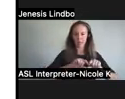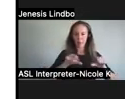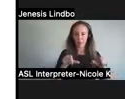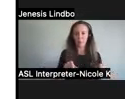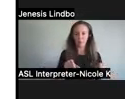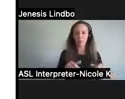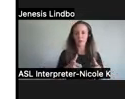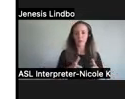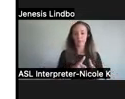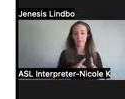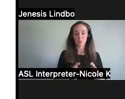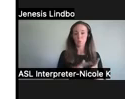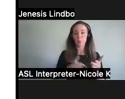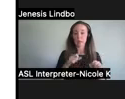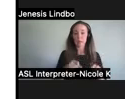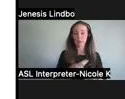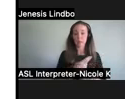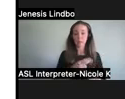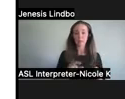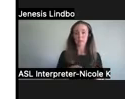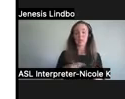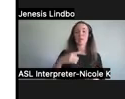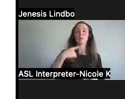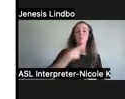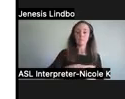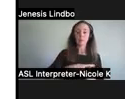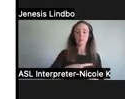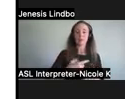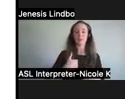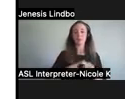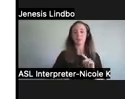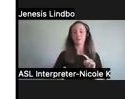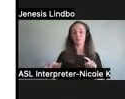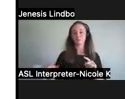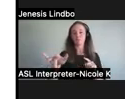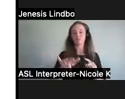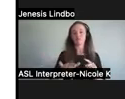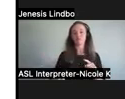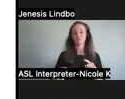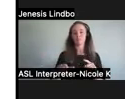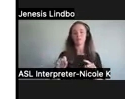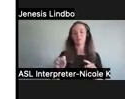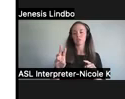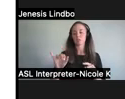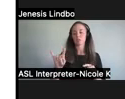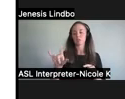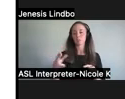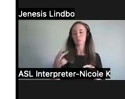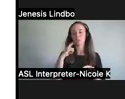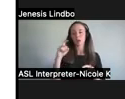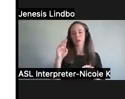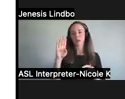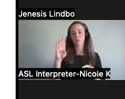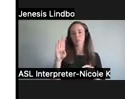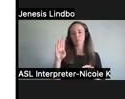they can access using the standard controller, in addition to having different switches plugged into the Xbox adaptive controller for the controls they can't